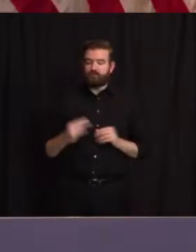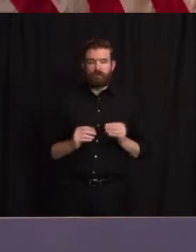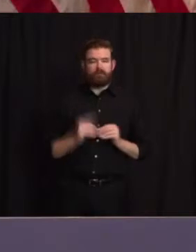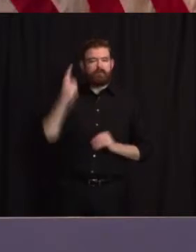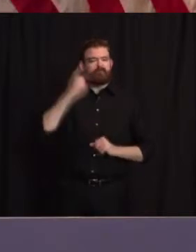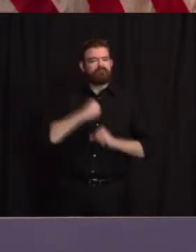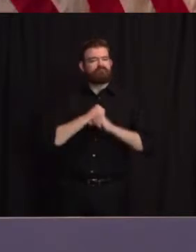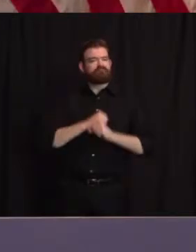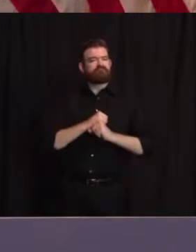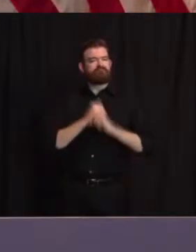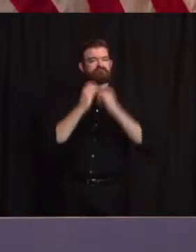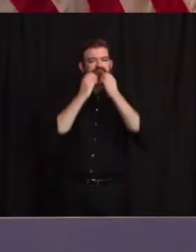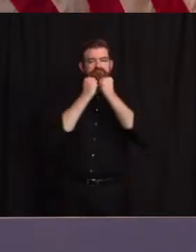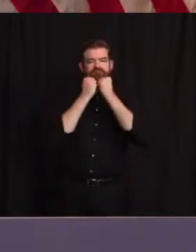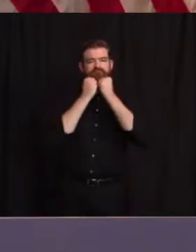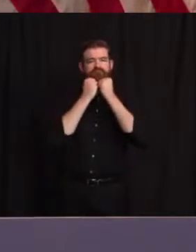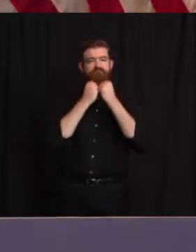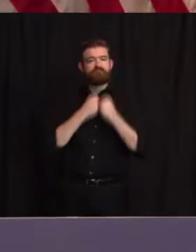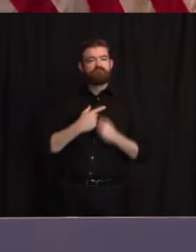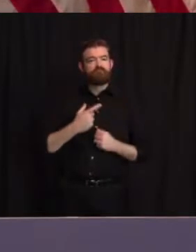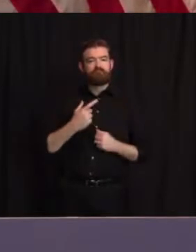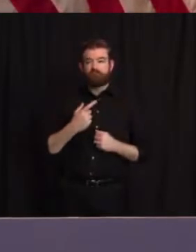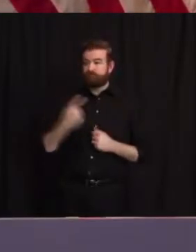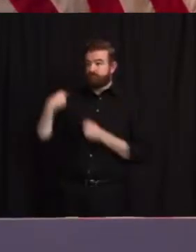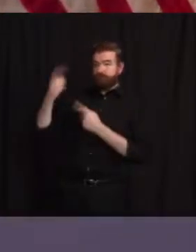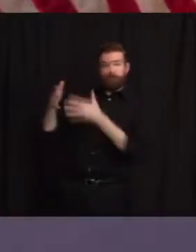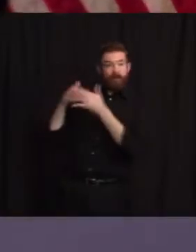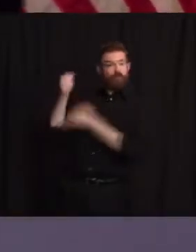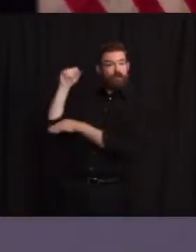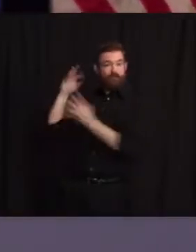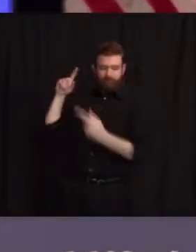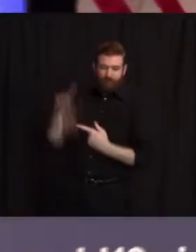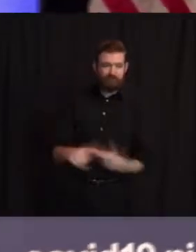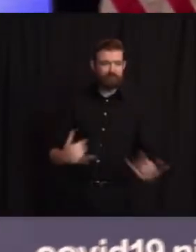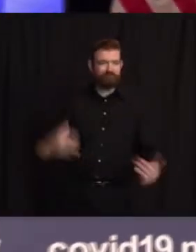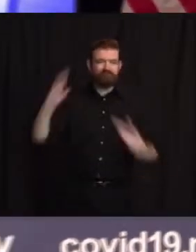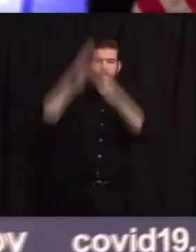right up until today, than New Jersey. God bless you all. Take care.